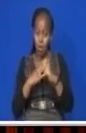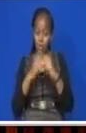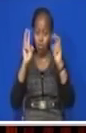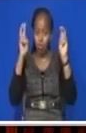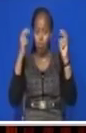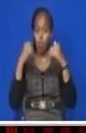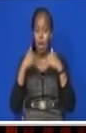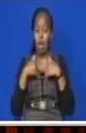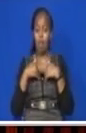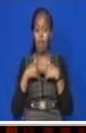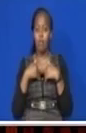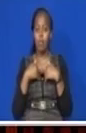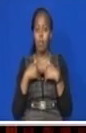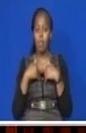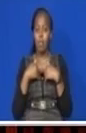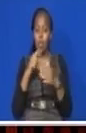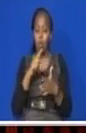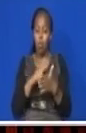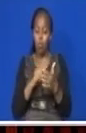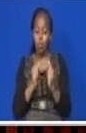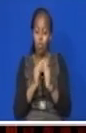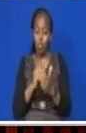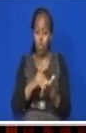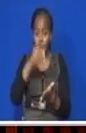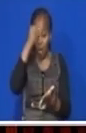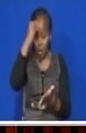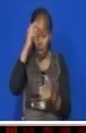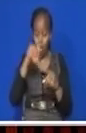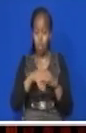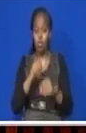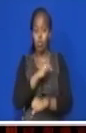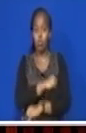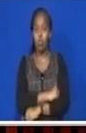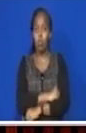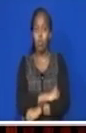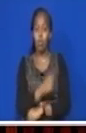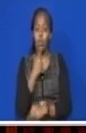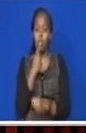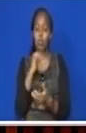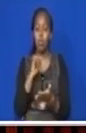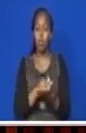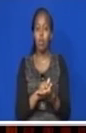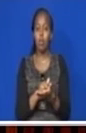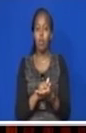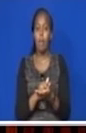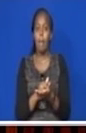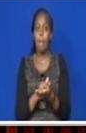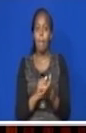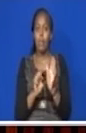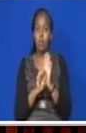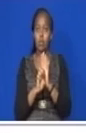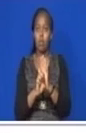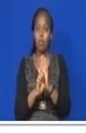subtopics which you learn in school when you're studying social studies. So we are saying that an example is